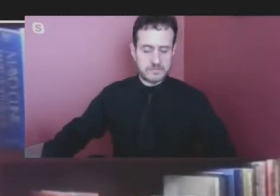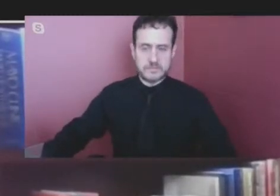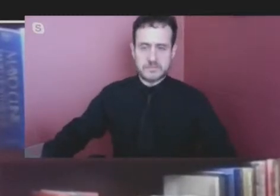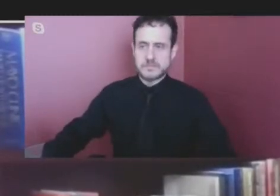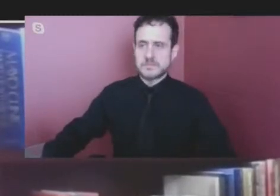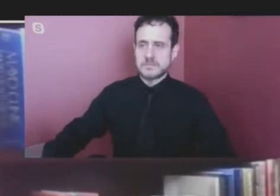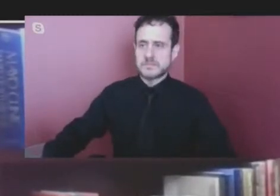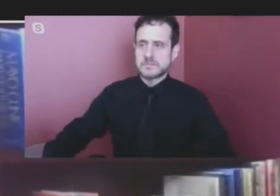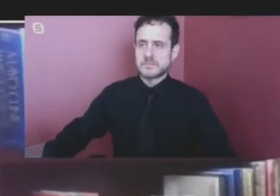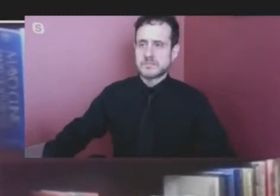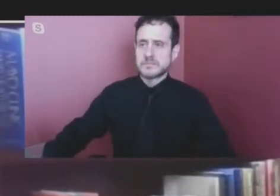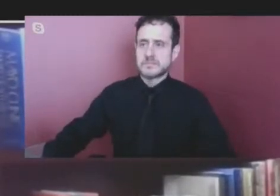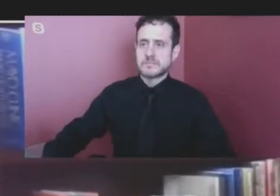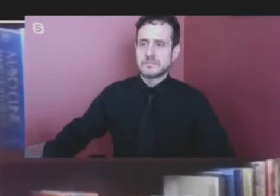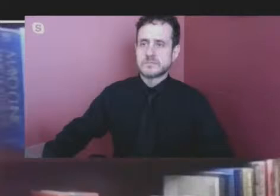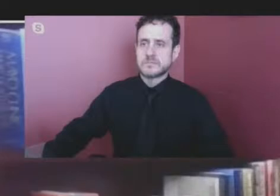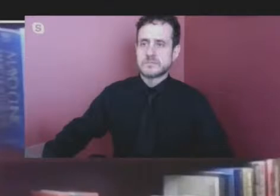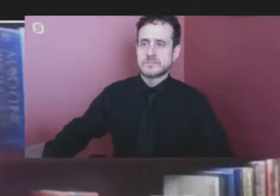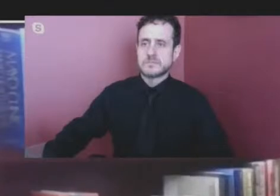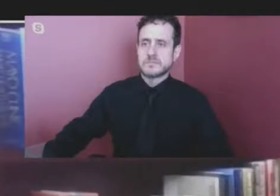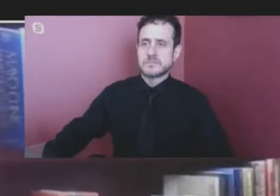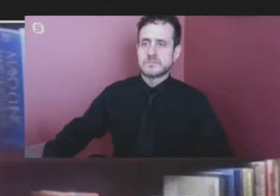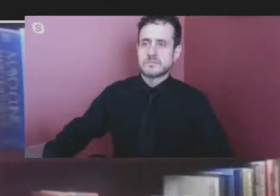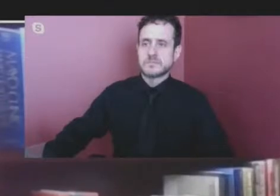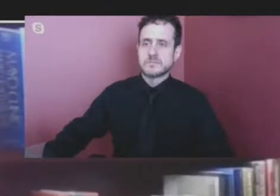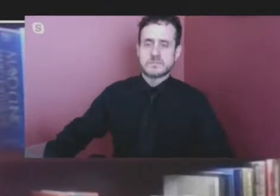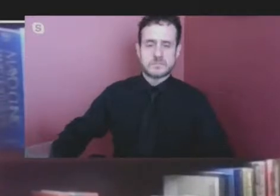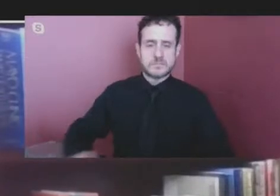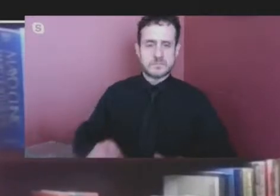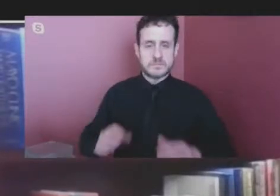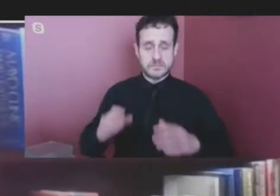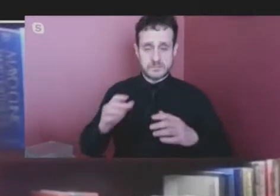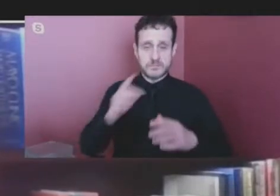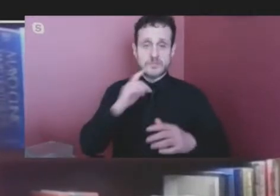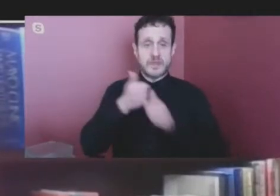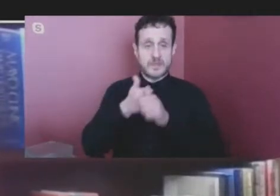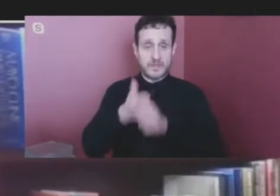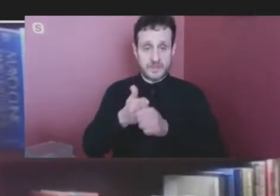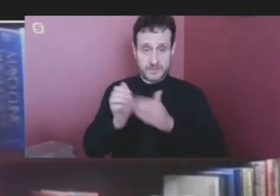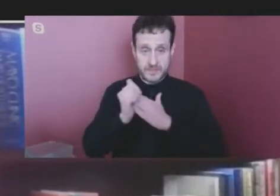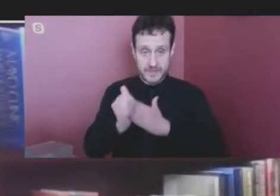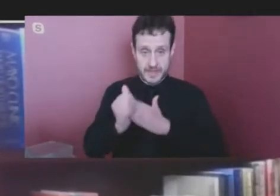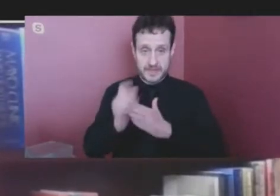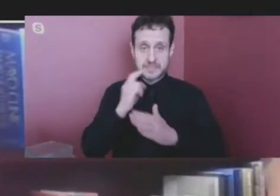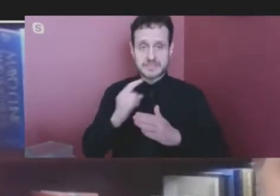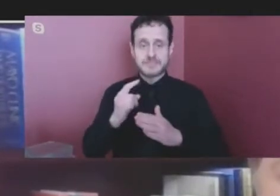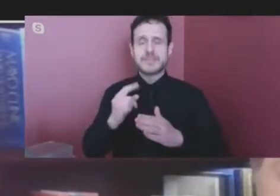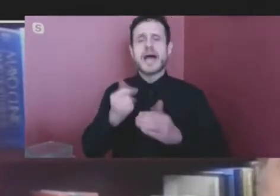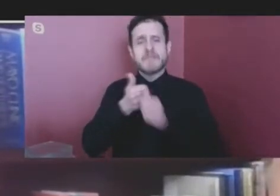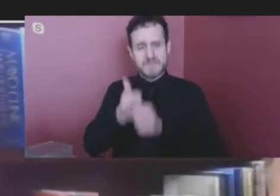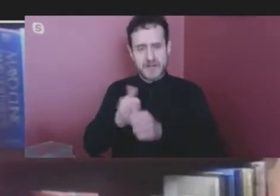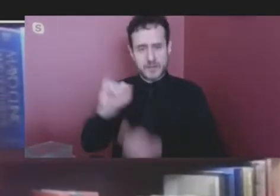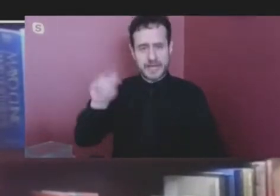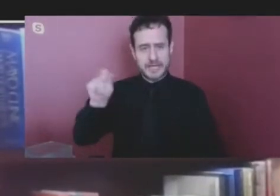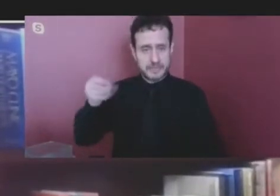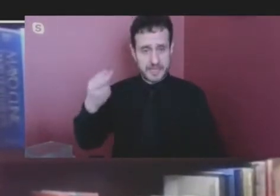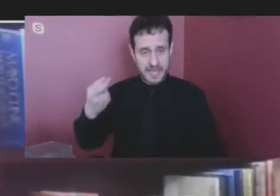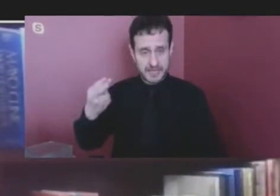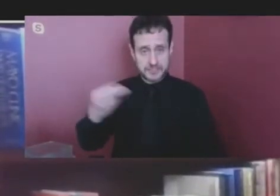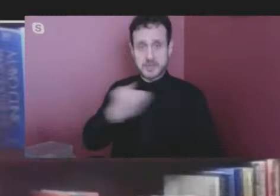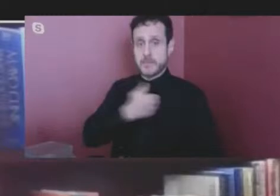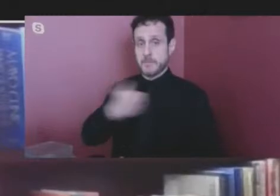can see, I'm following CDC and IDPH guidance and quarantining after a member of my staff tested